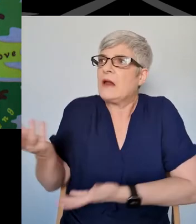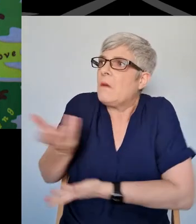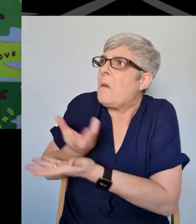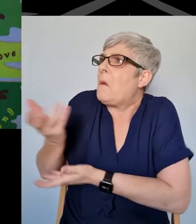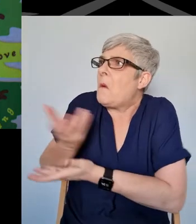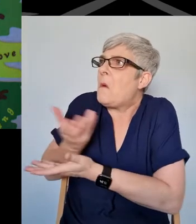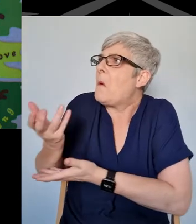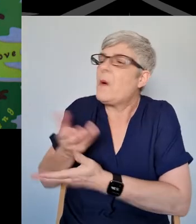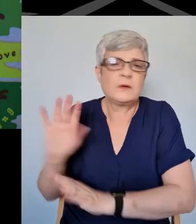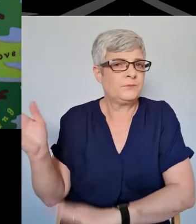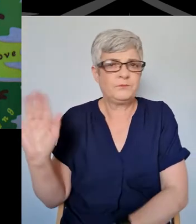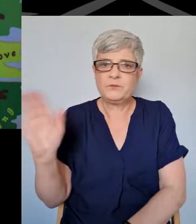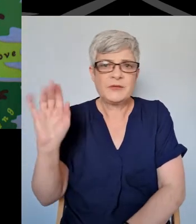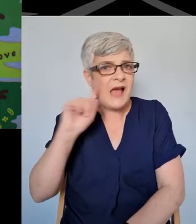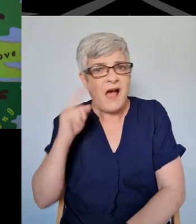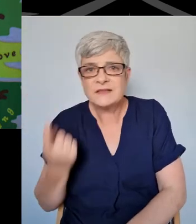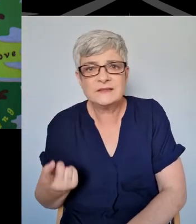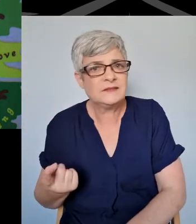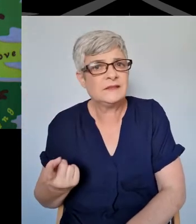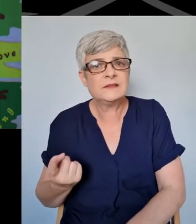No, once more, we were simply